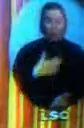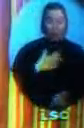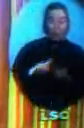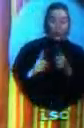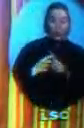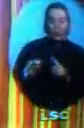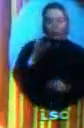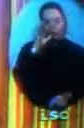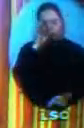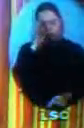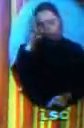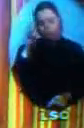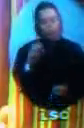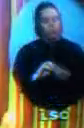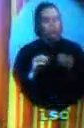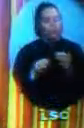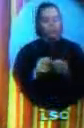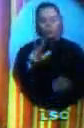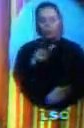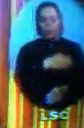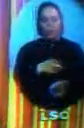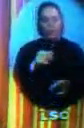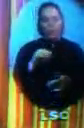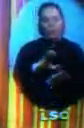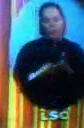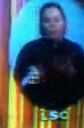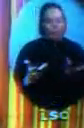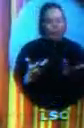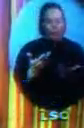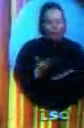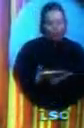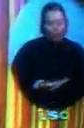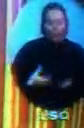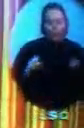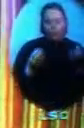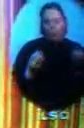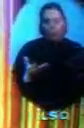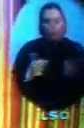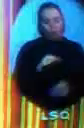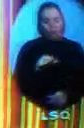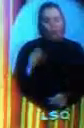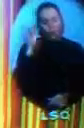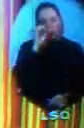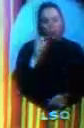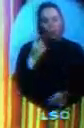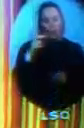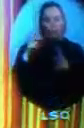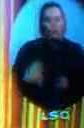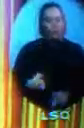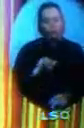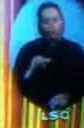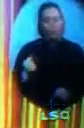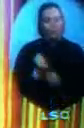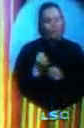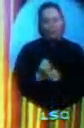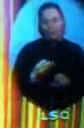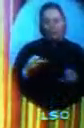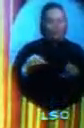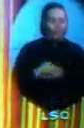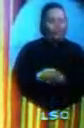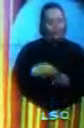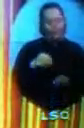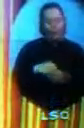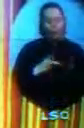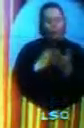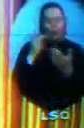of the air that is not substantiated by anything other than the opinion of a man who has not been involved in the program for over 5 years. And I would prefer to rely